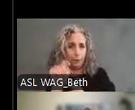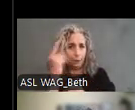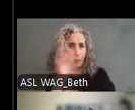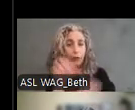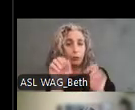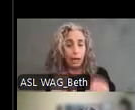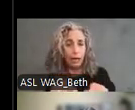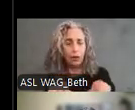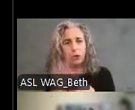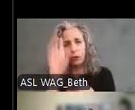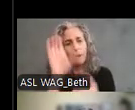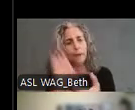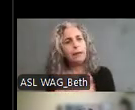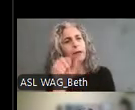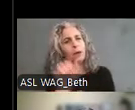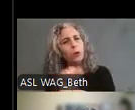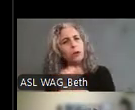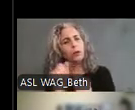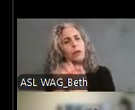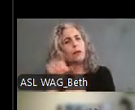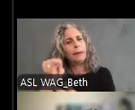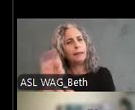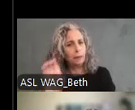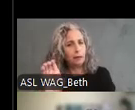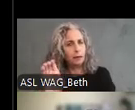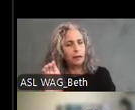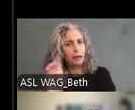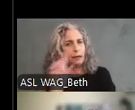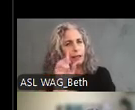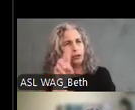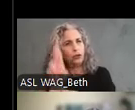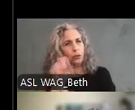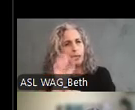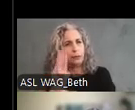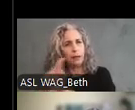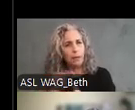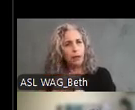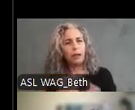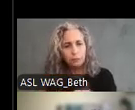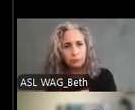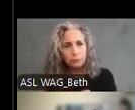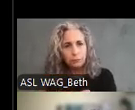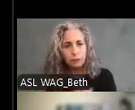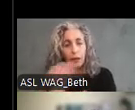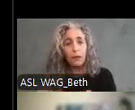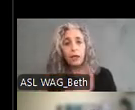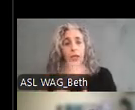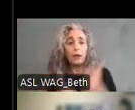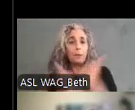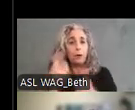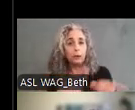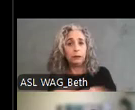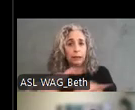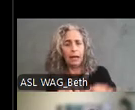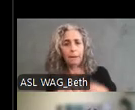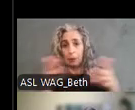believe, works with a PC, as it's just a USB plug-in, I believe. The other most common one would